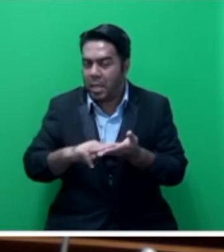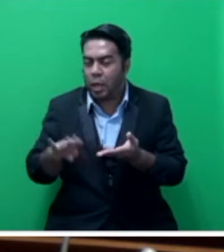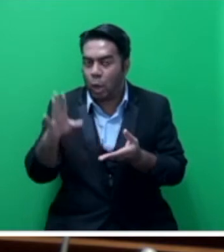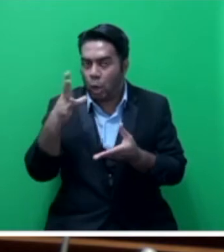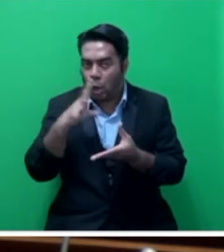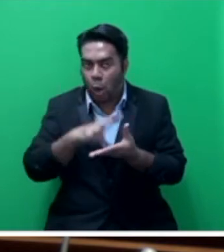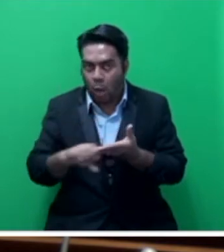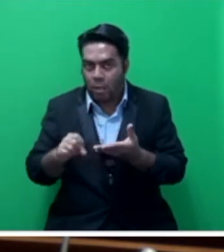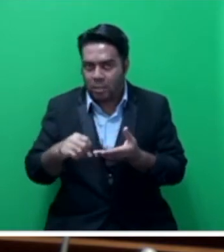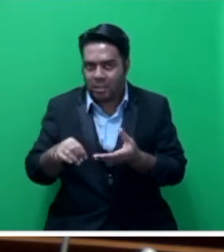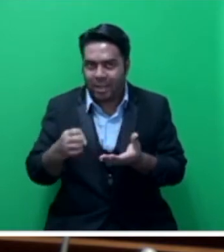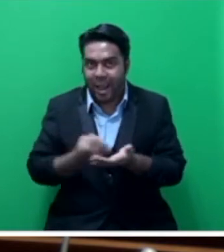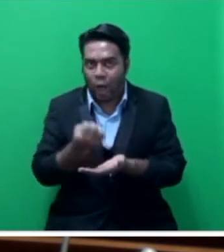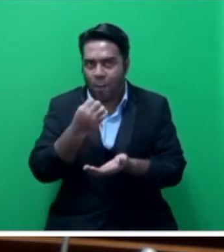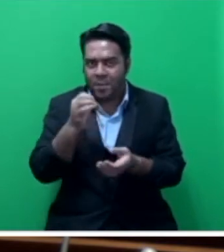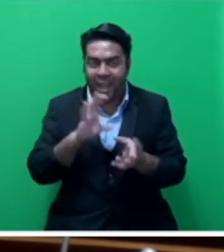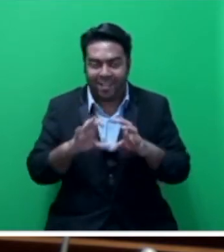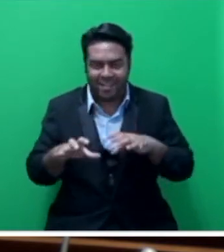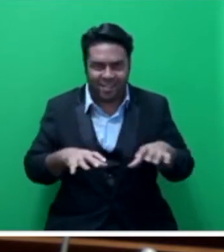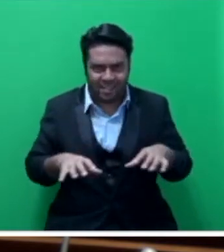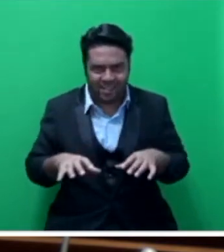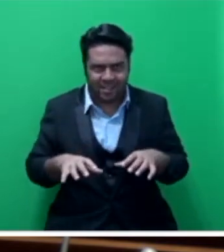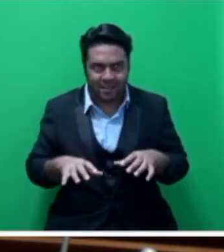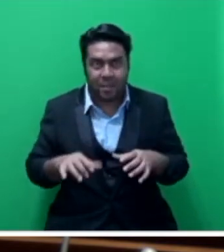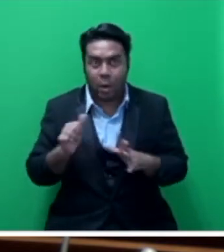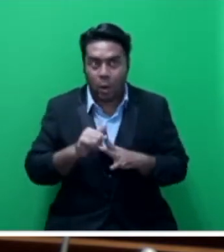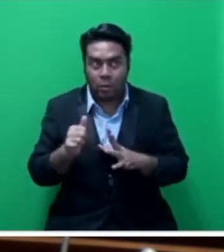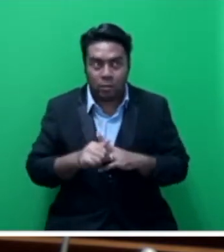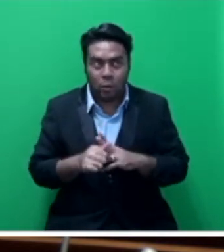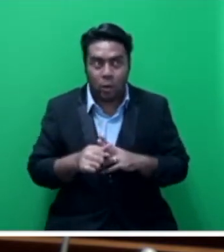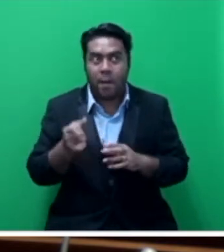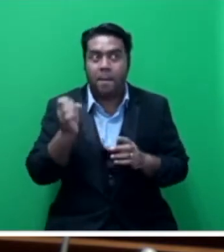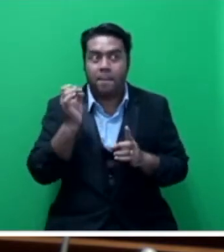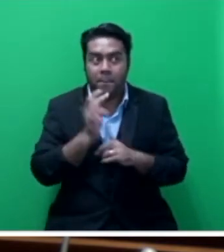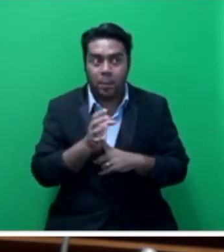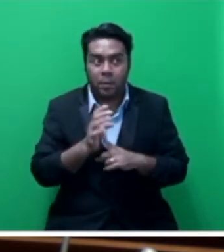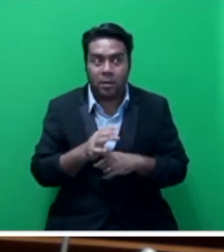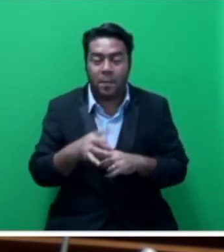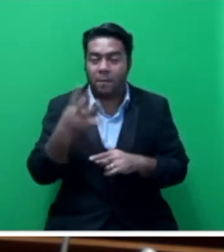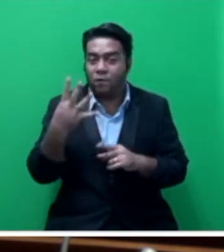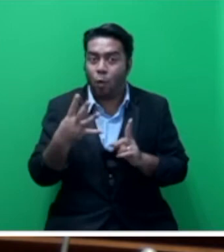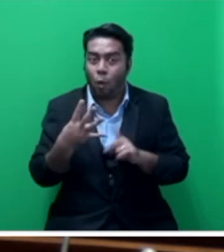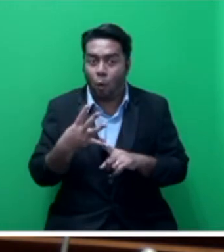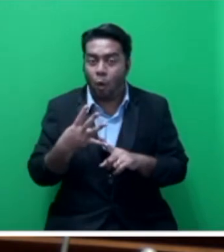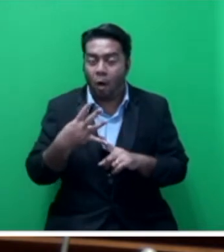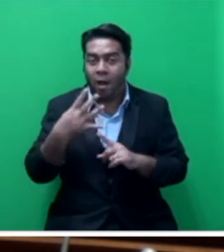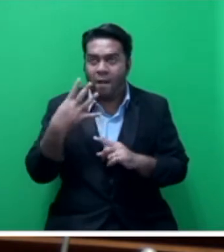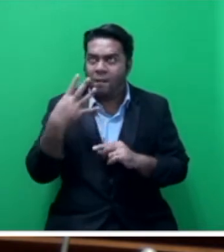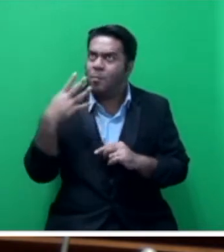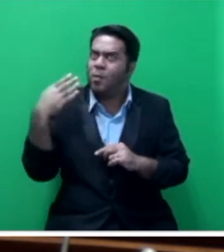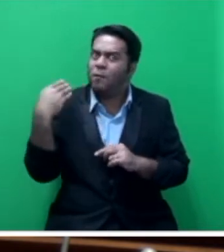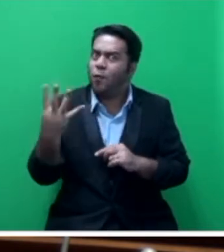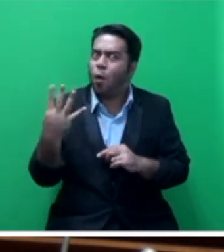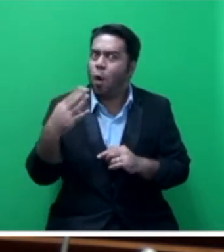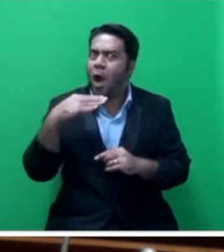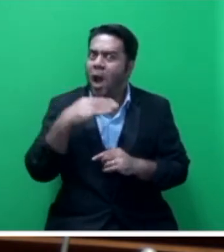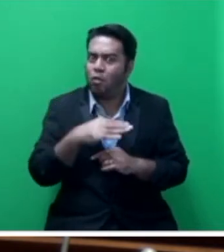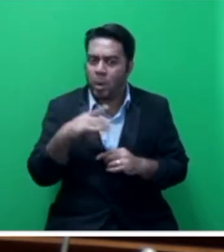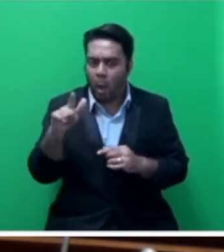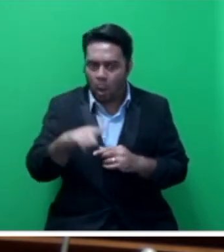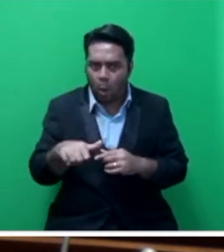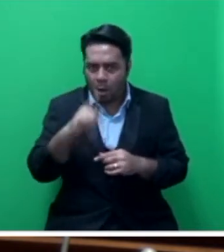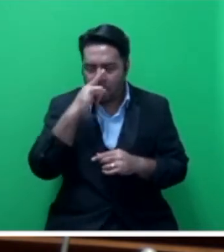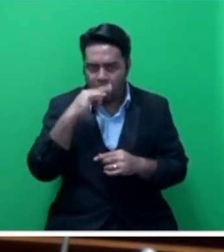activity. And also, and more importantly, about 400 local jobs. As the Honourable Attorney